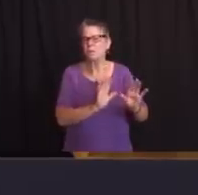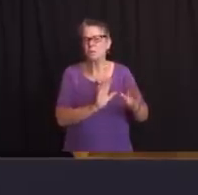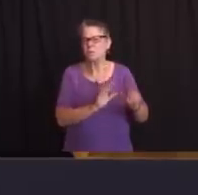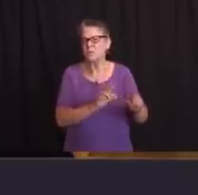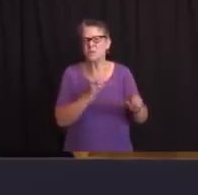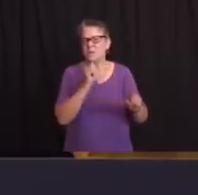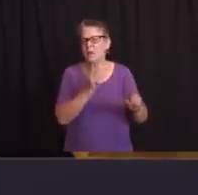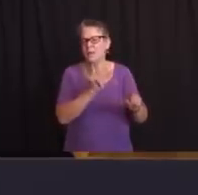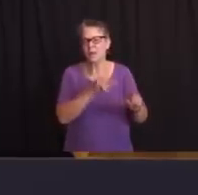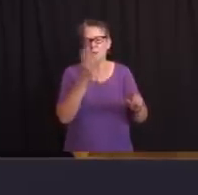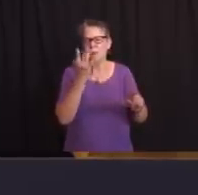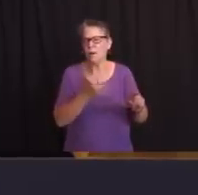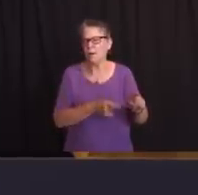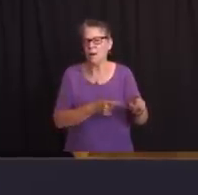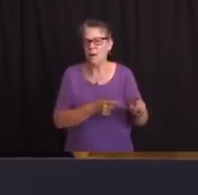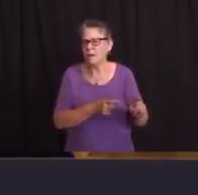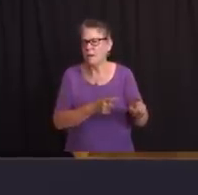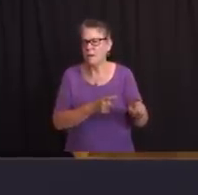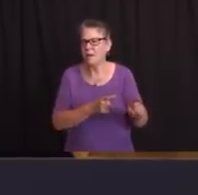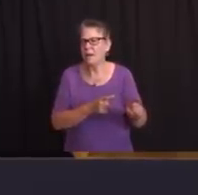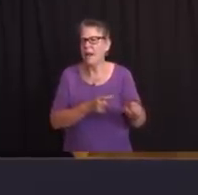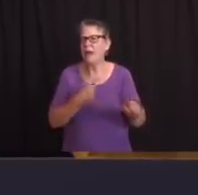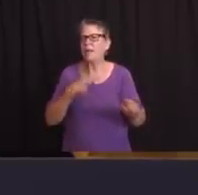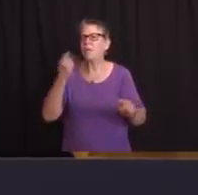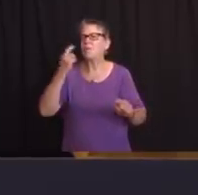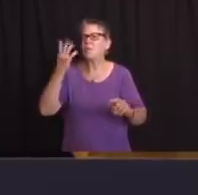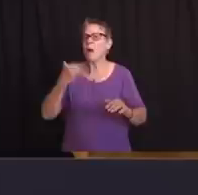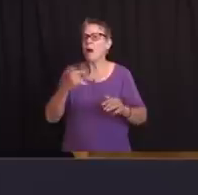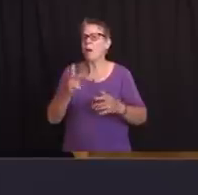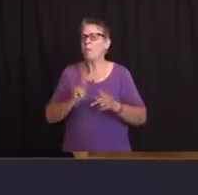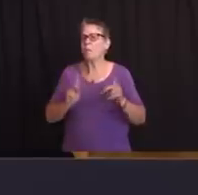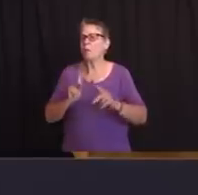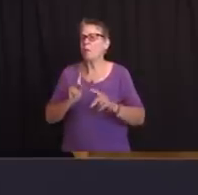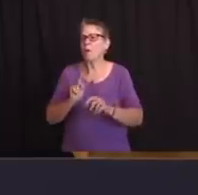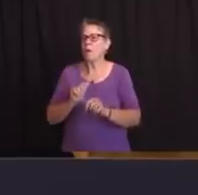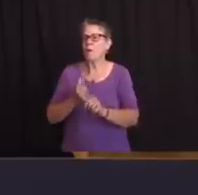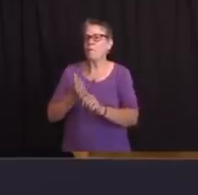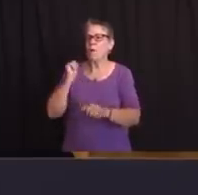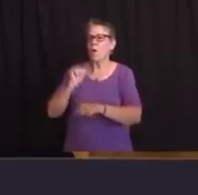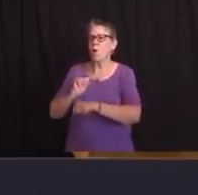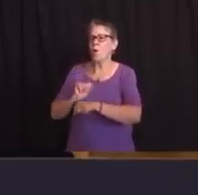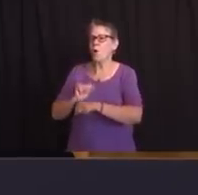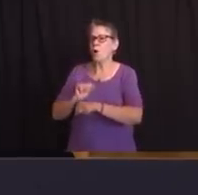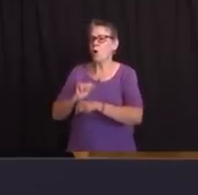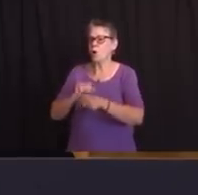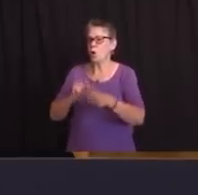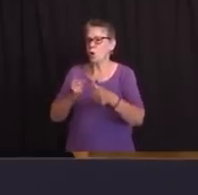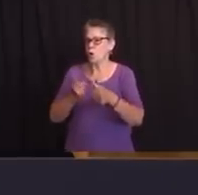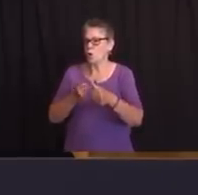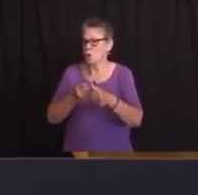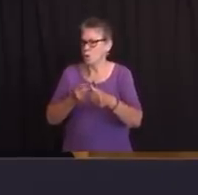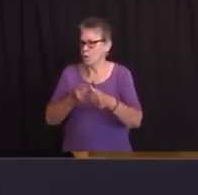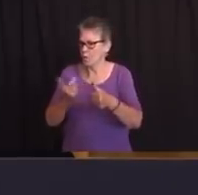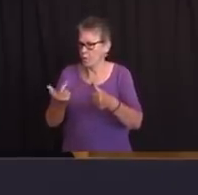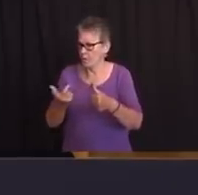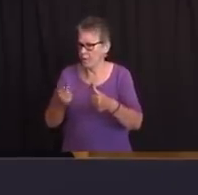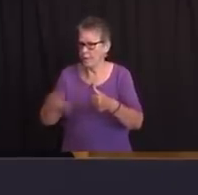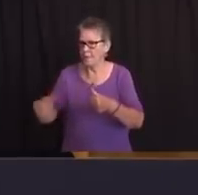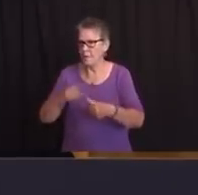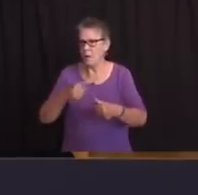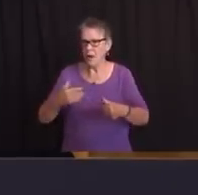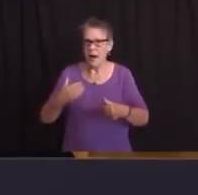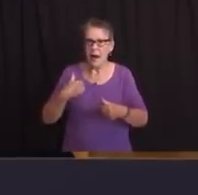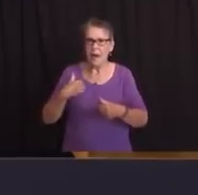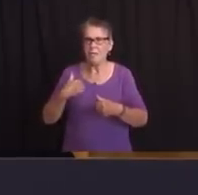some fact. I think it's a number of different factors. One of which, and this is just the reality, if you have an economy that's